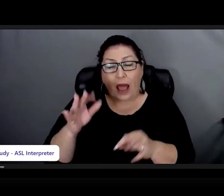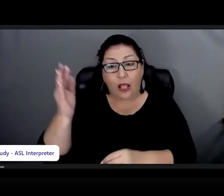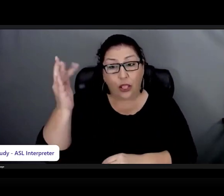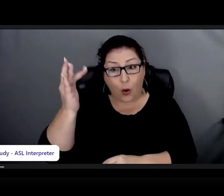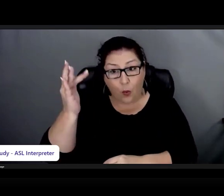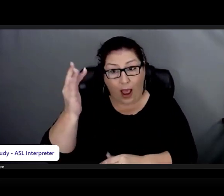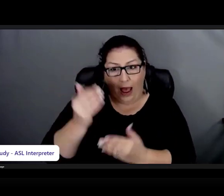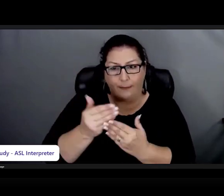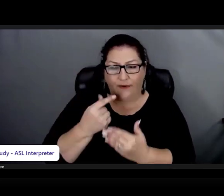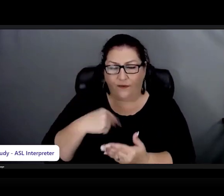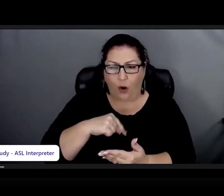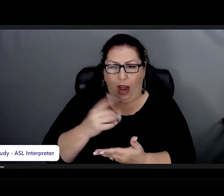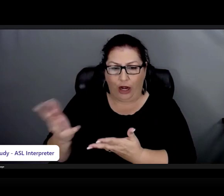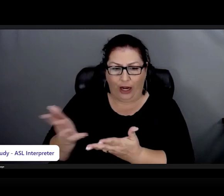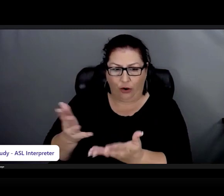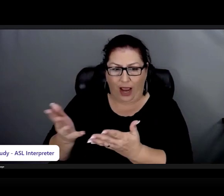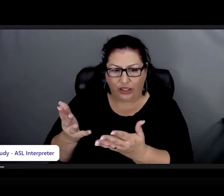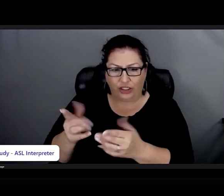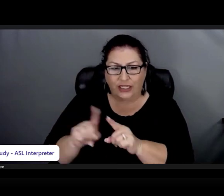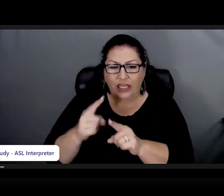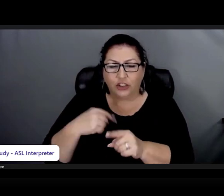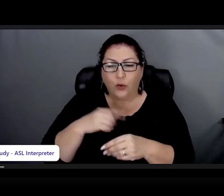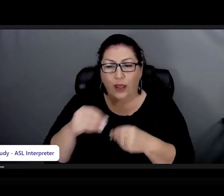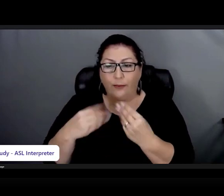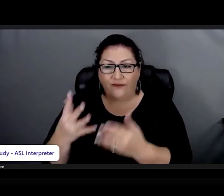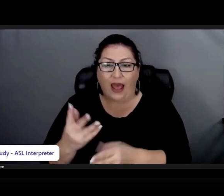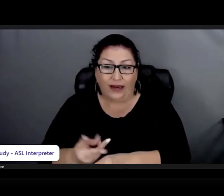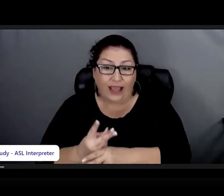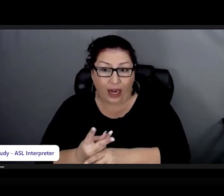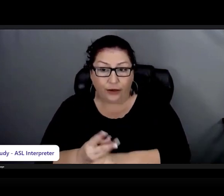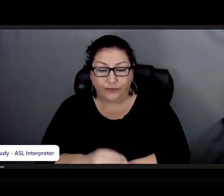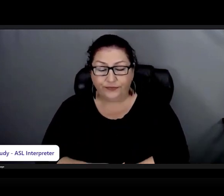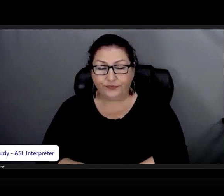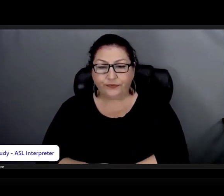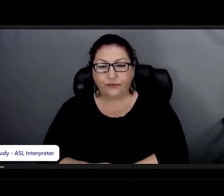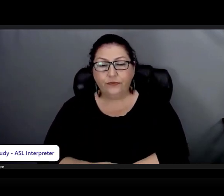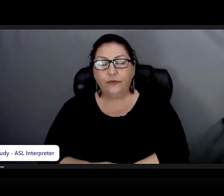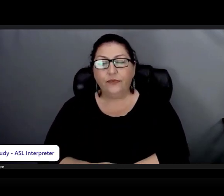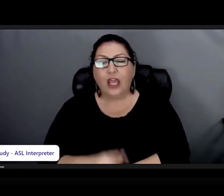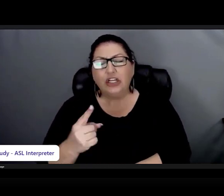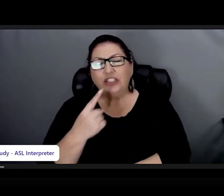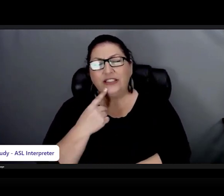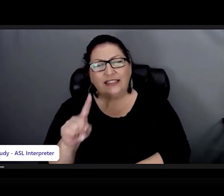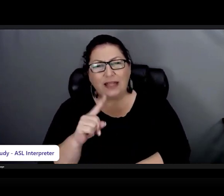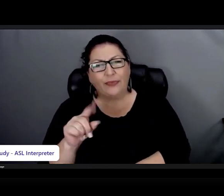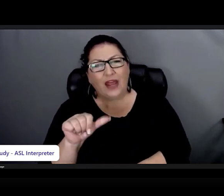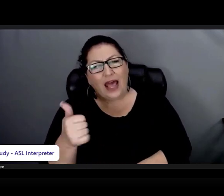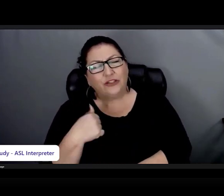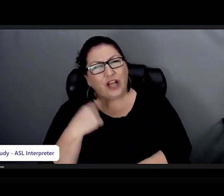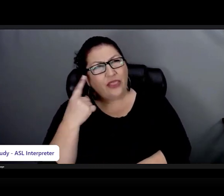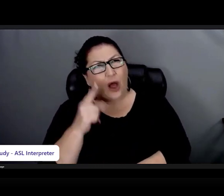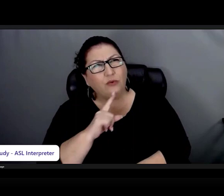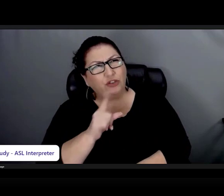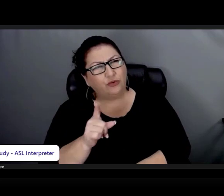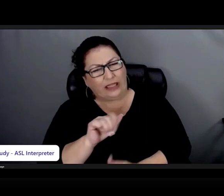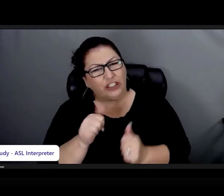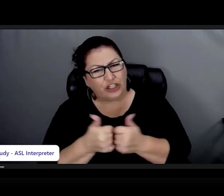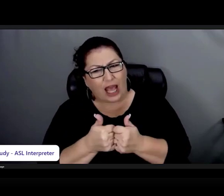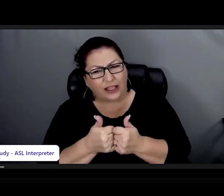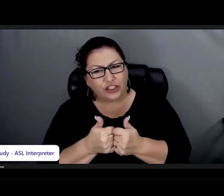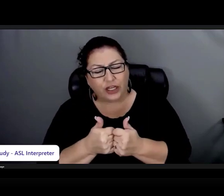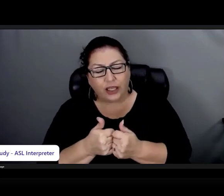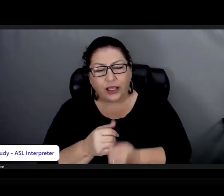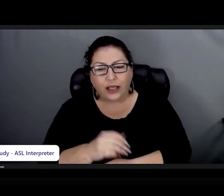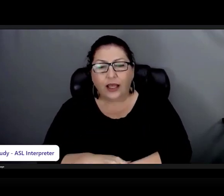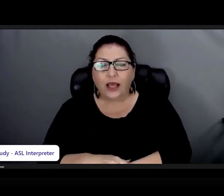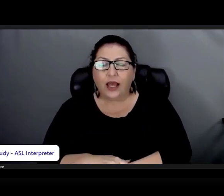our interactions as we provide care. But she said something else that I thought was particularly challenging, and it